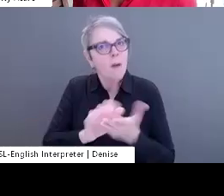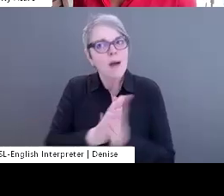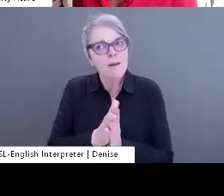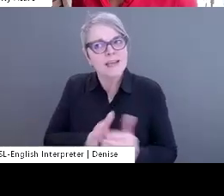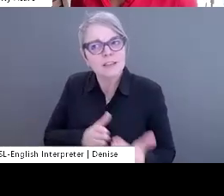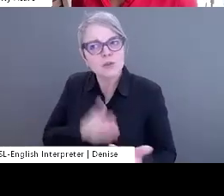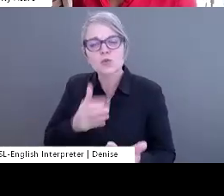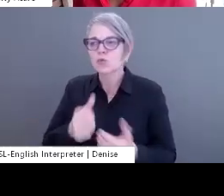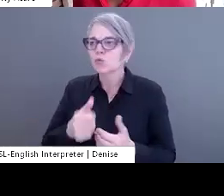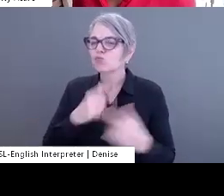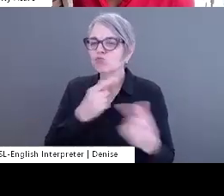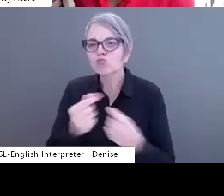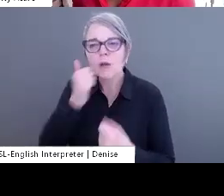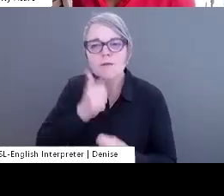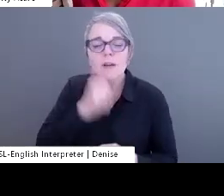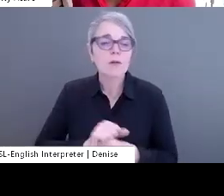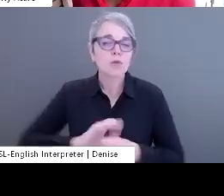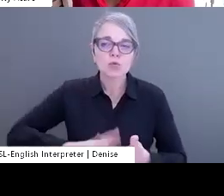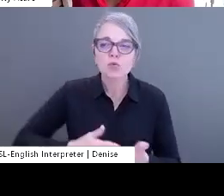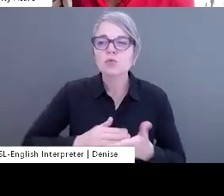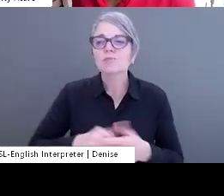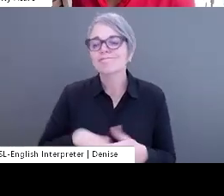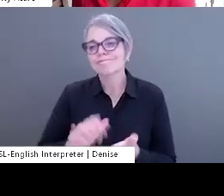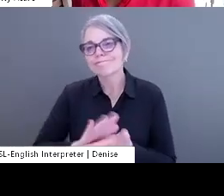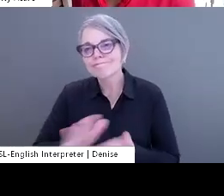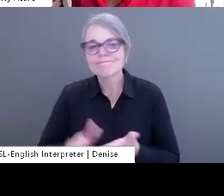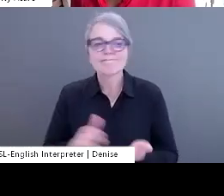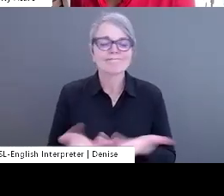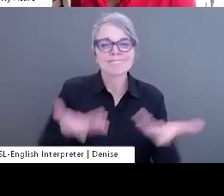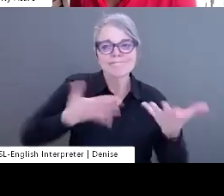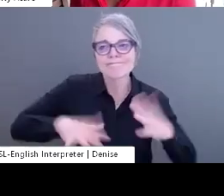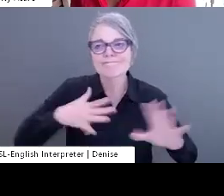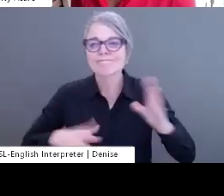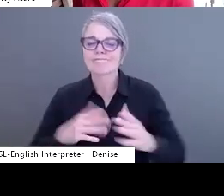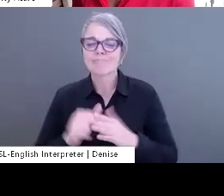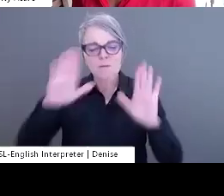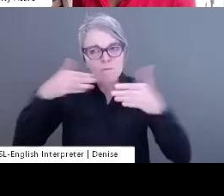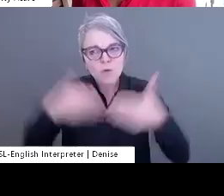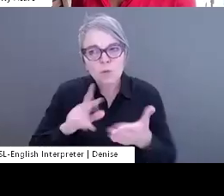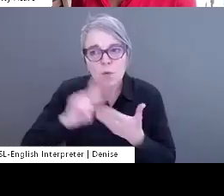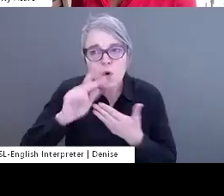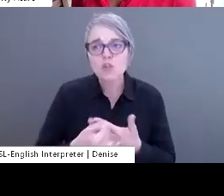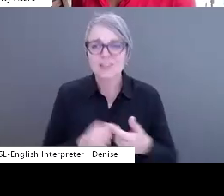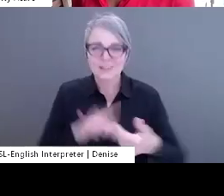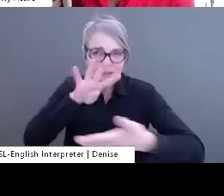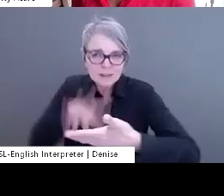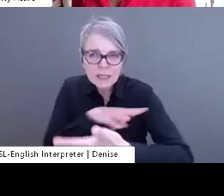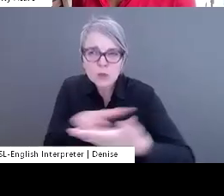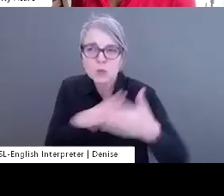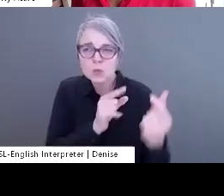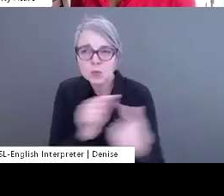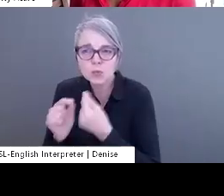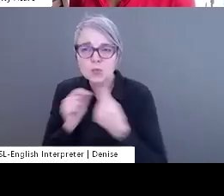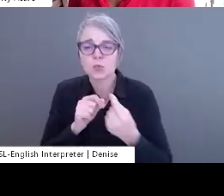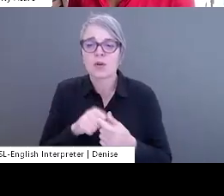like cooking and cleaning, getting dressed, working on projects, and scheduling. And these are tasks that are heavily impacted by symptoms